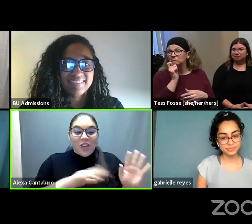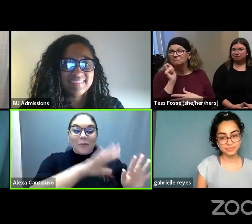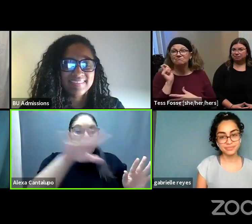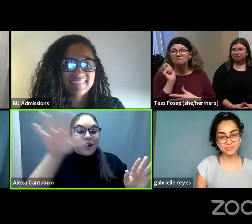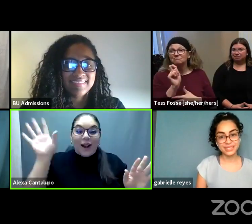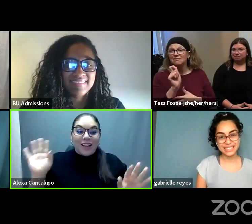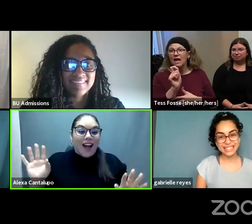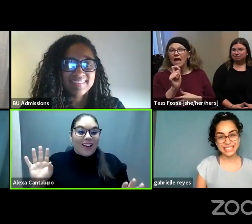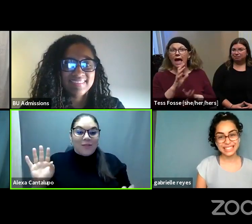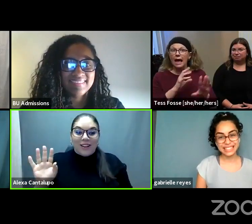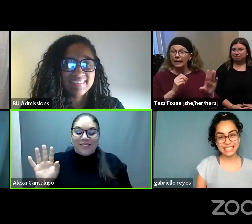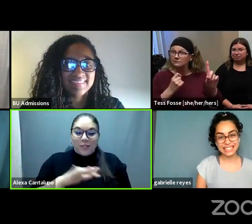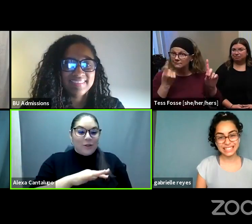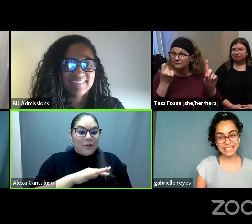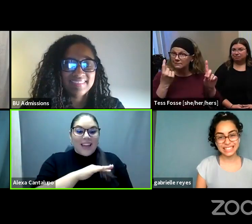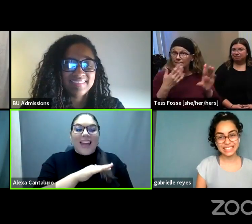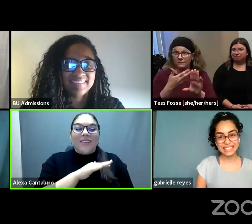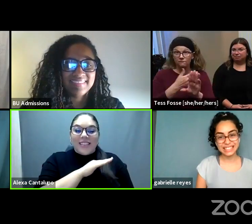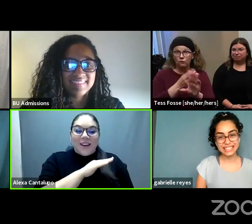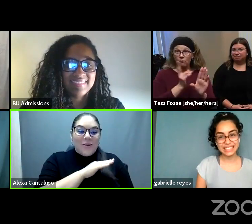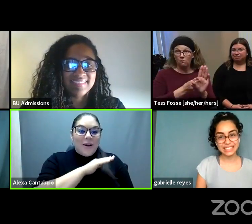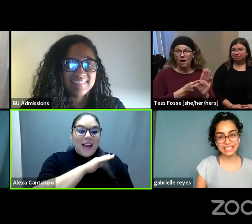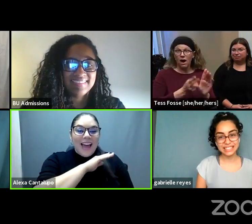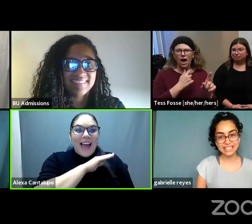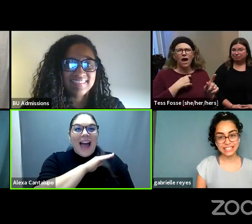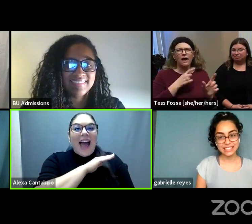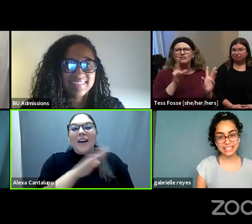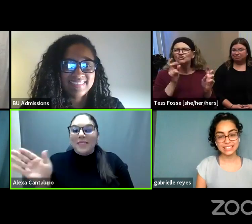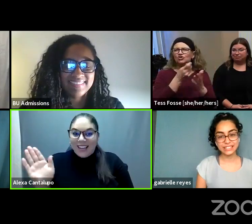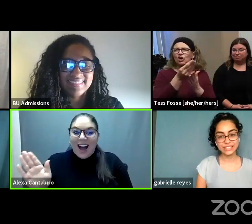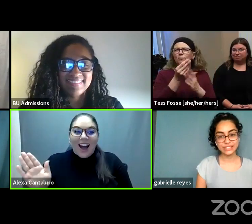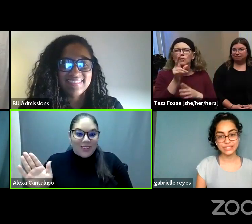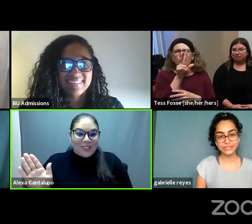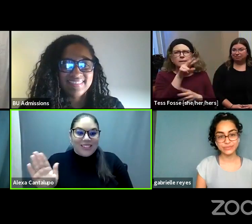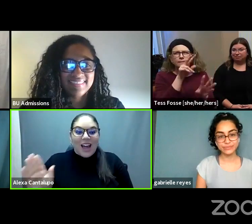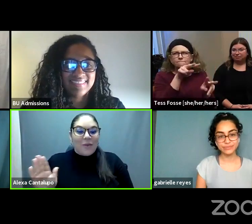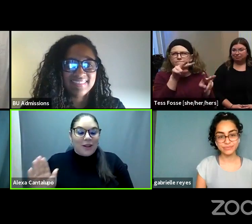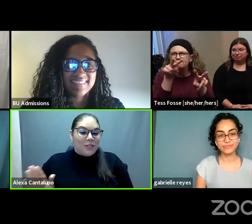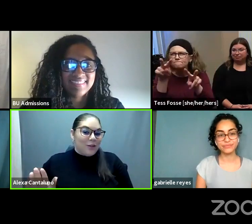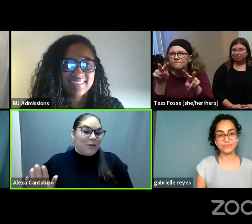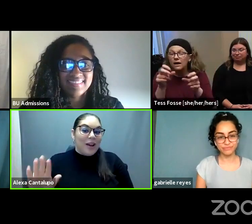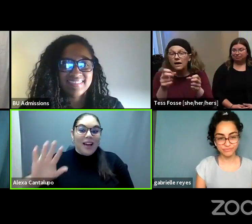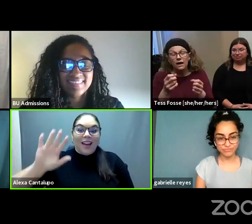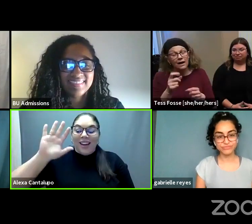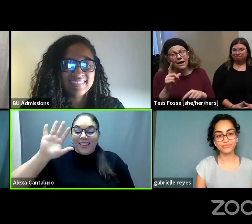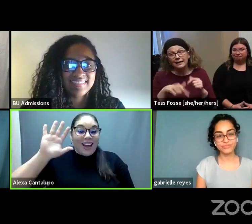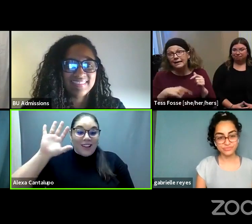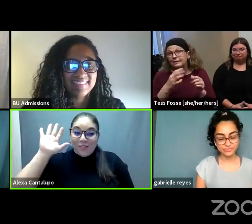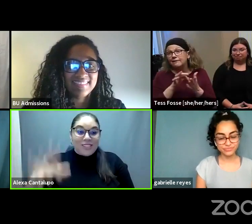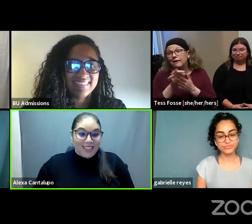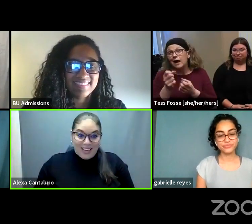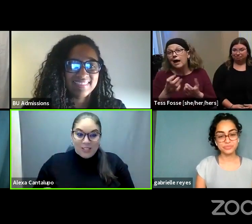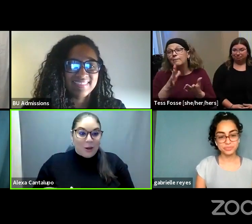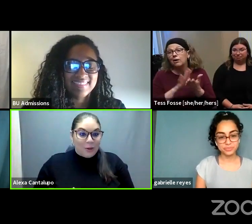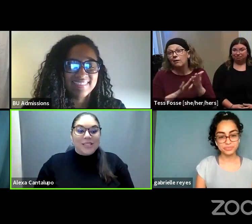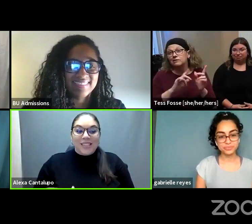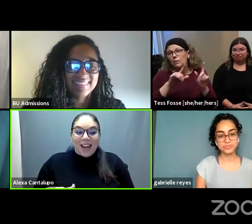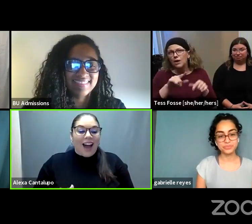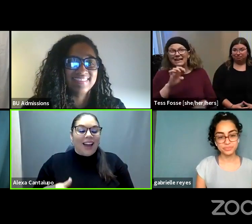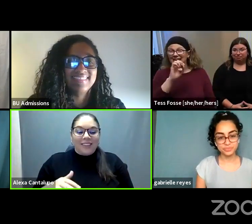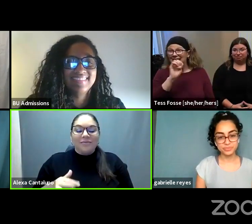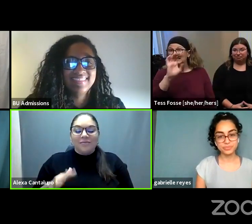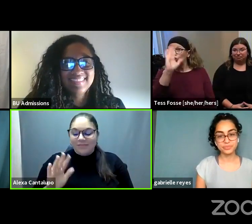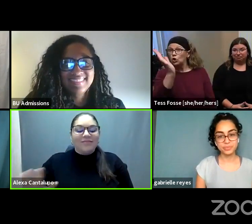I shopped around. I can't even tell you how many colleges I went to, not even just on the East